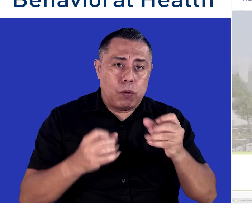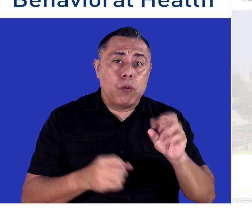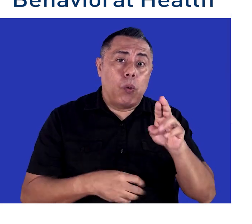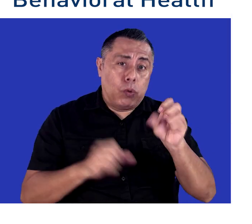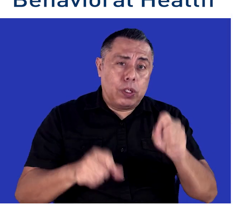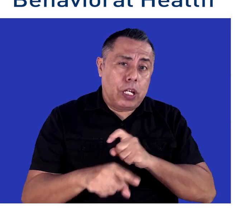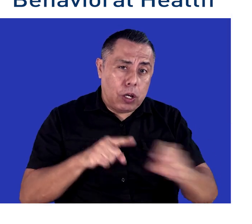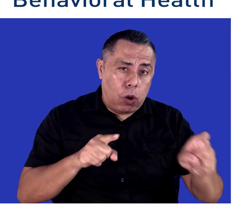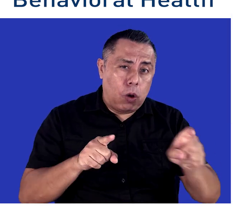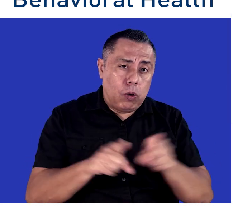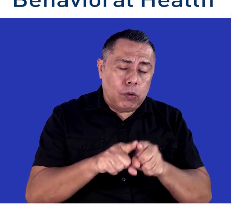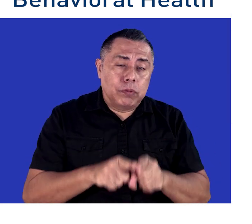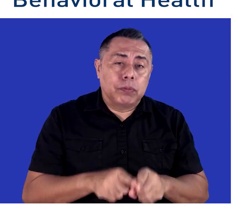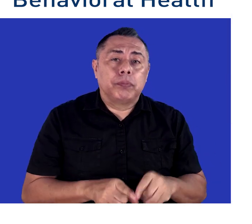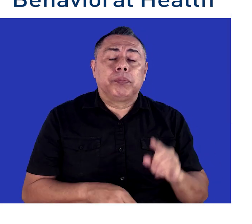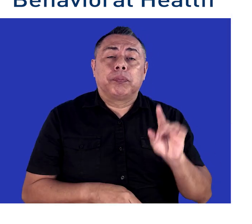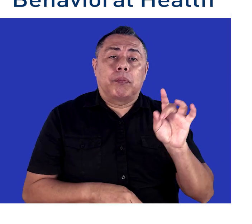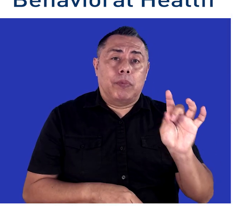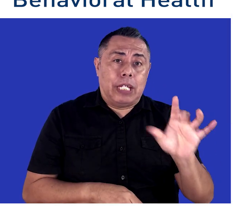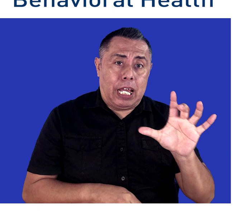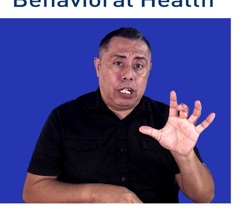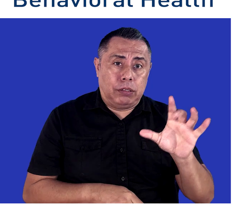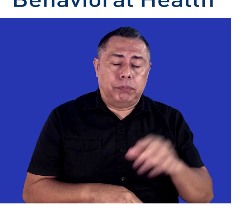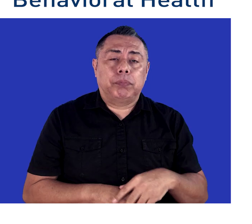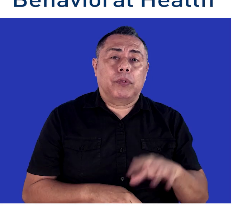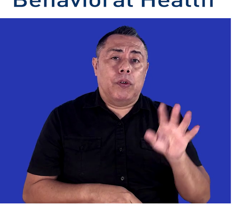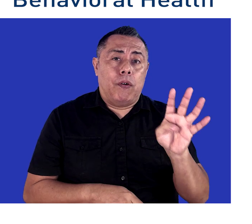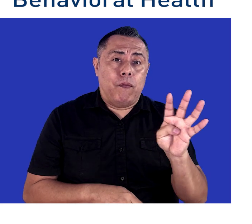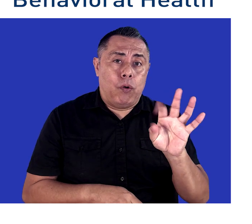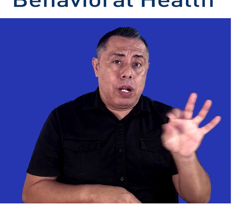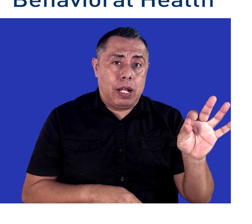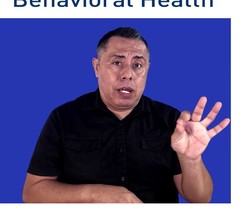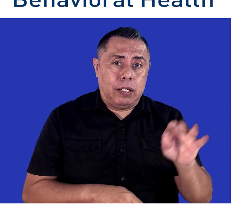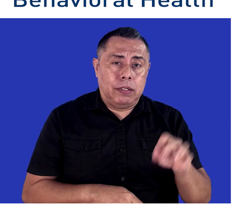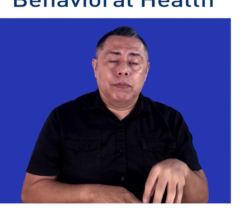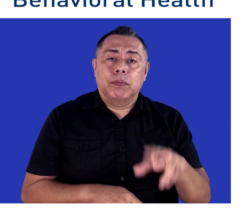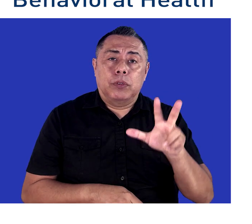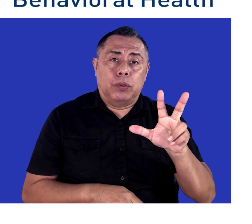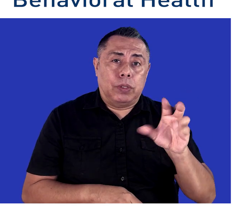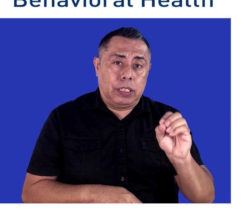Court. Or you can call our CARES line at